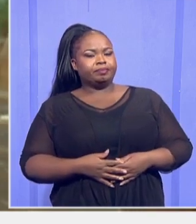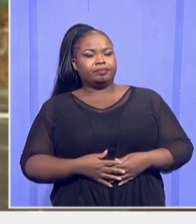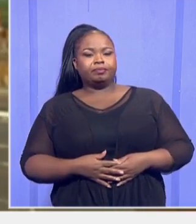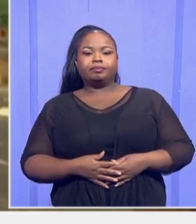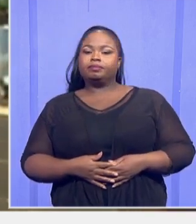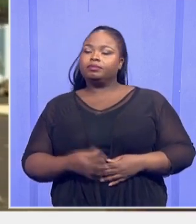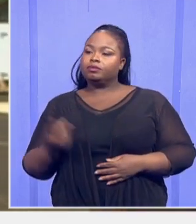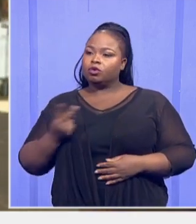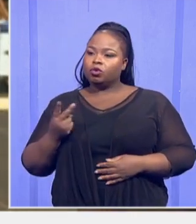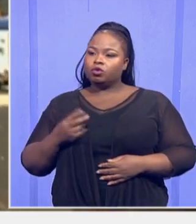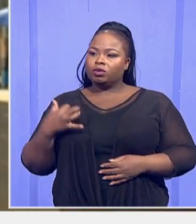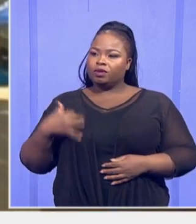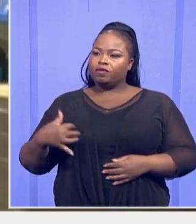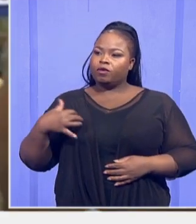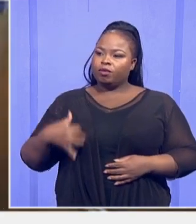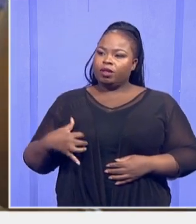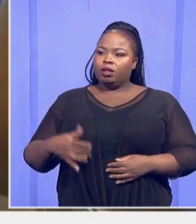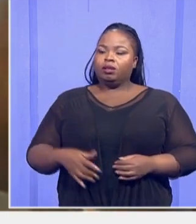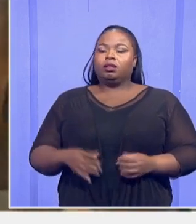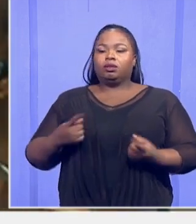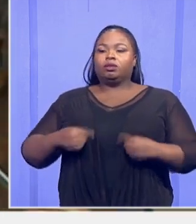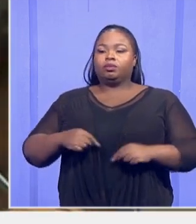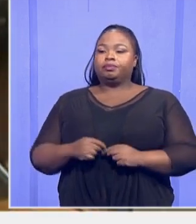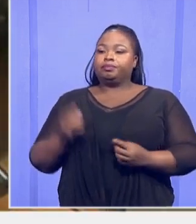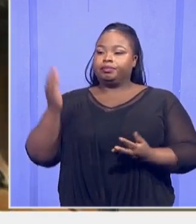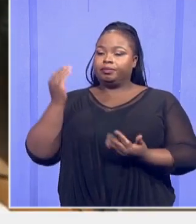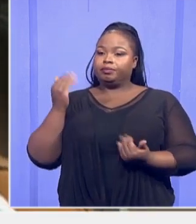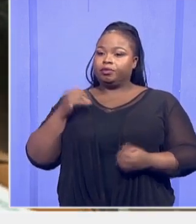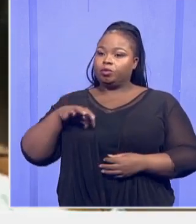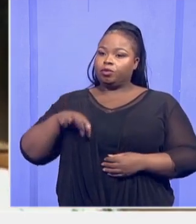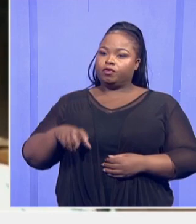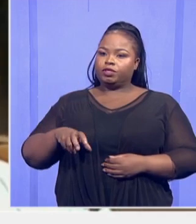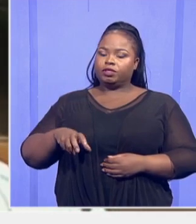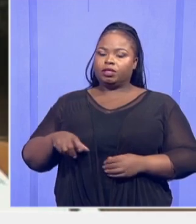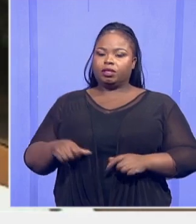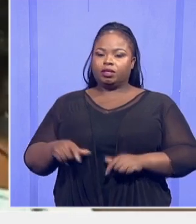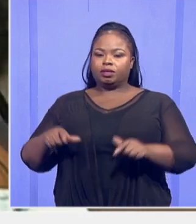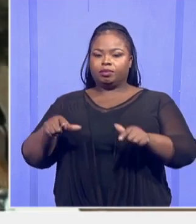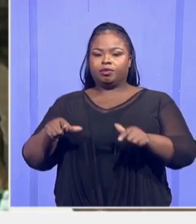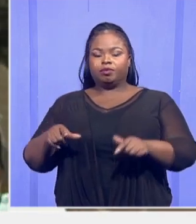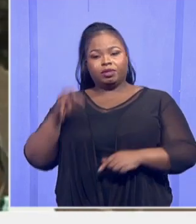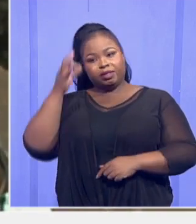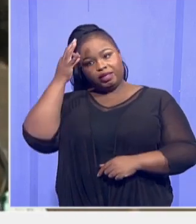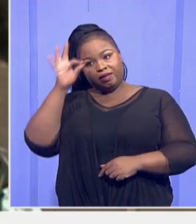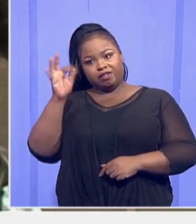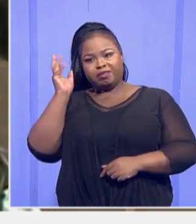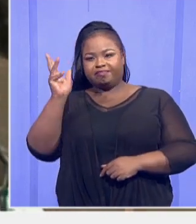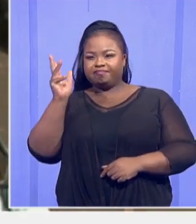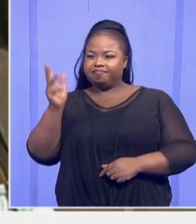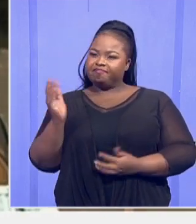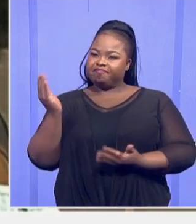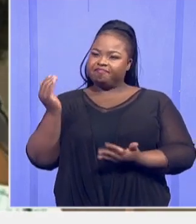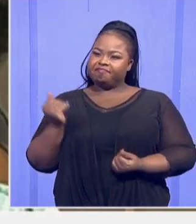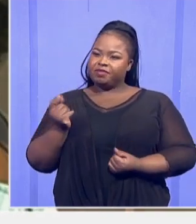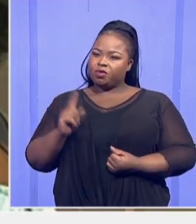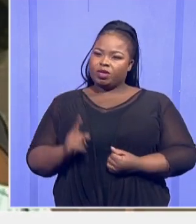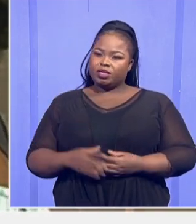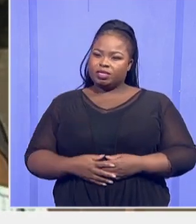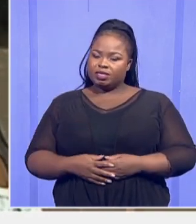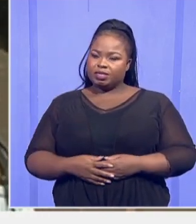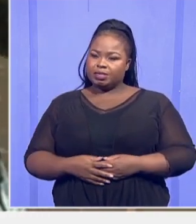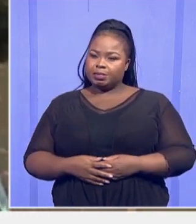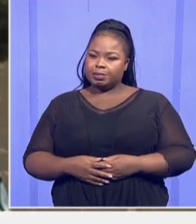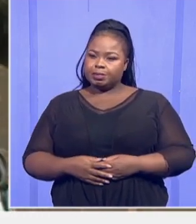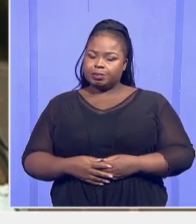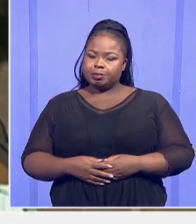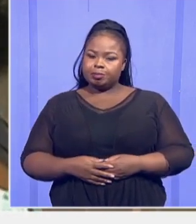also a formal function where we expect the provincial government, the Limpopo provincial government, to also address. What can we expect in terms of the formalities of